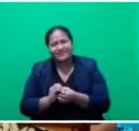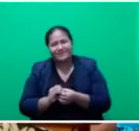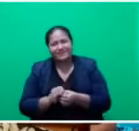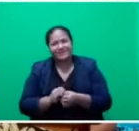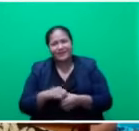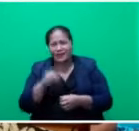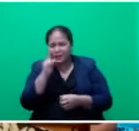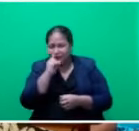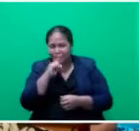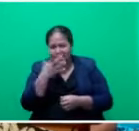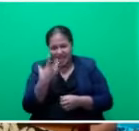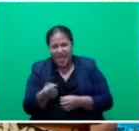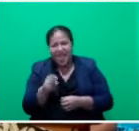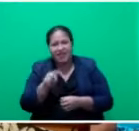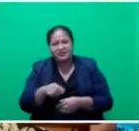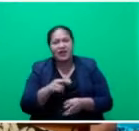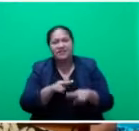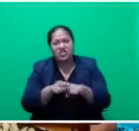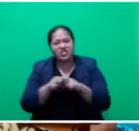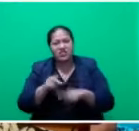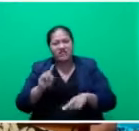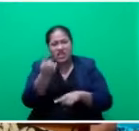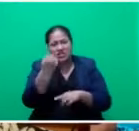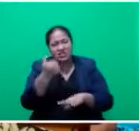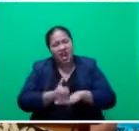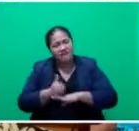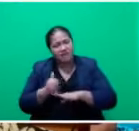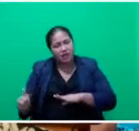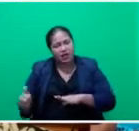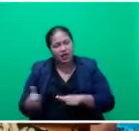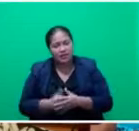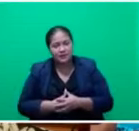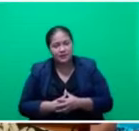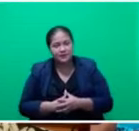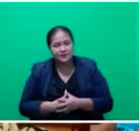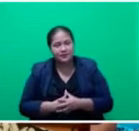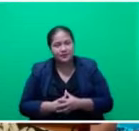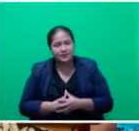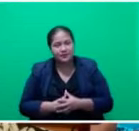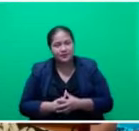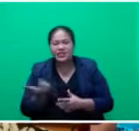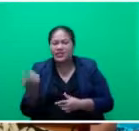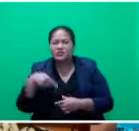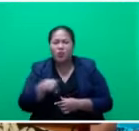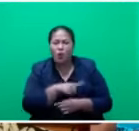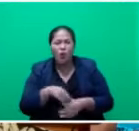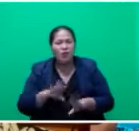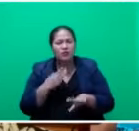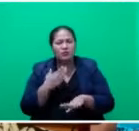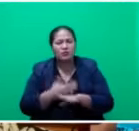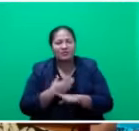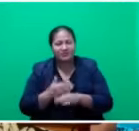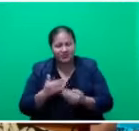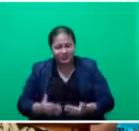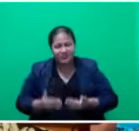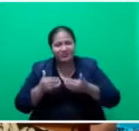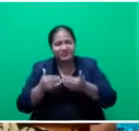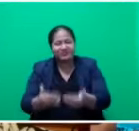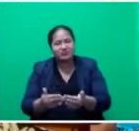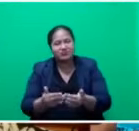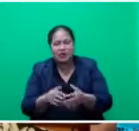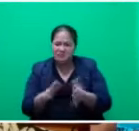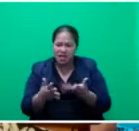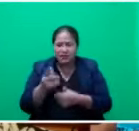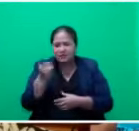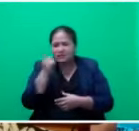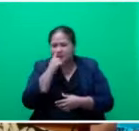the so-called Fiji First government. Let us all march forward in this direction, Mr. Speaker. And people may ask, what